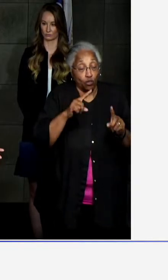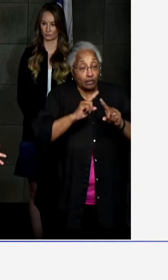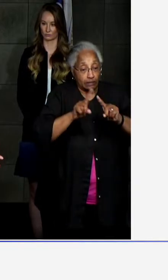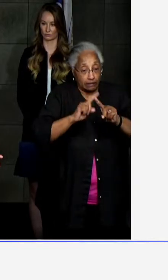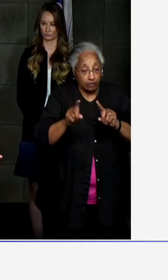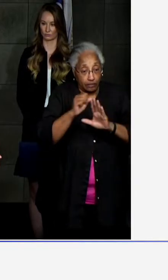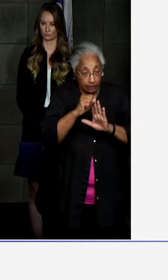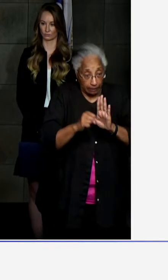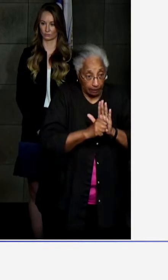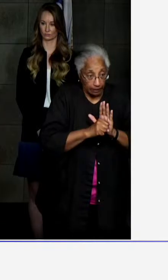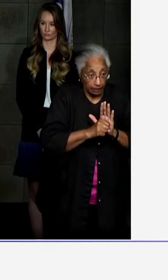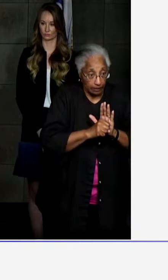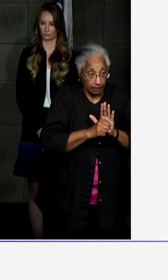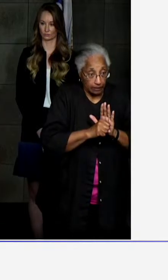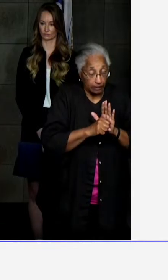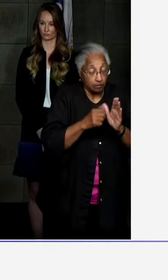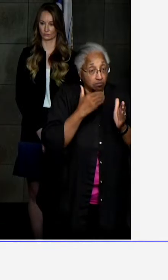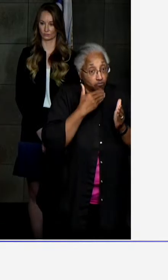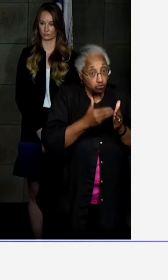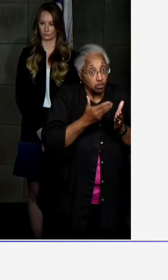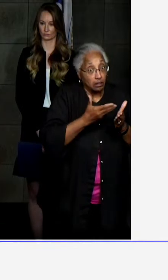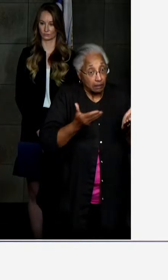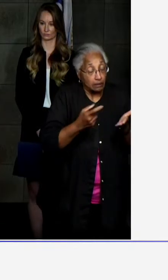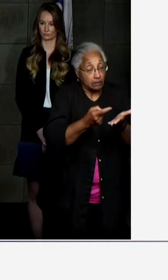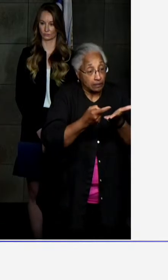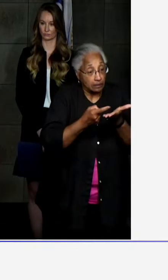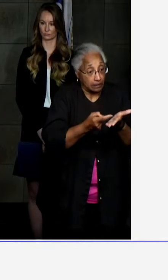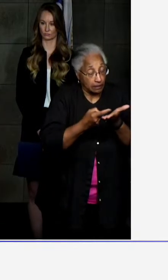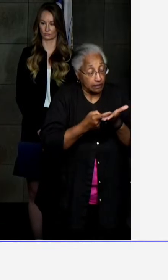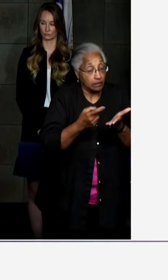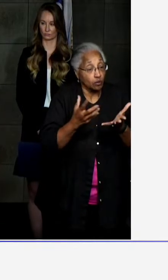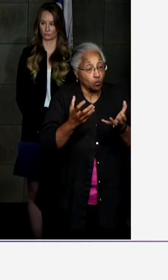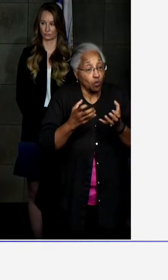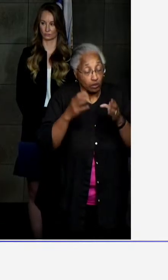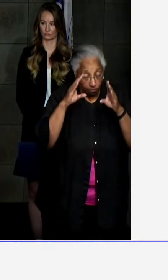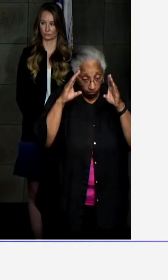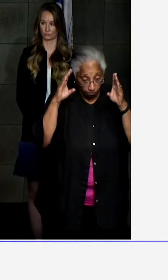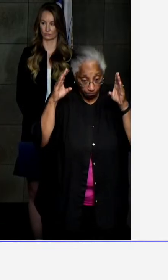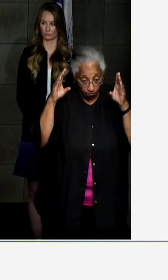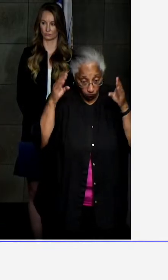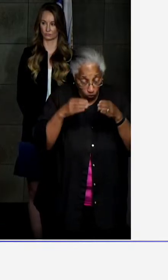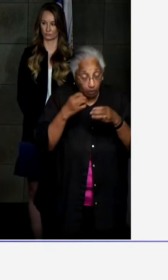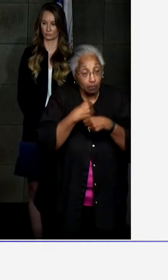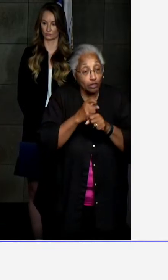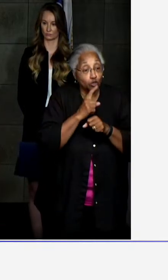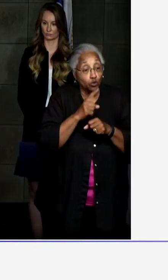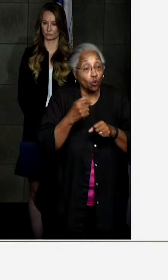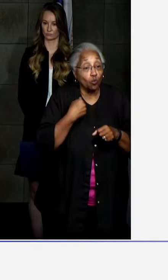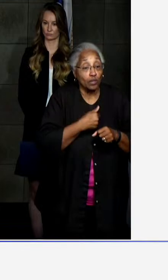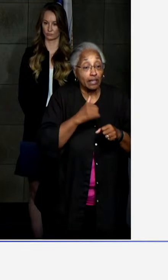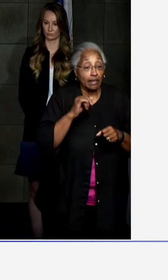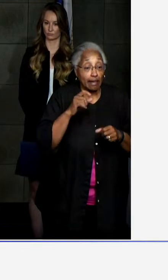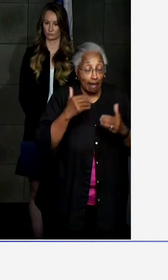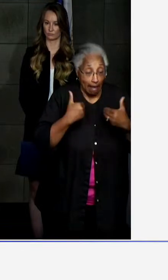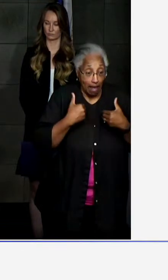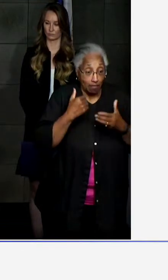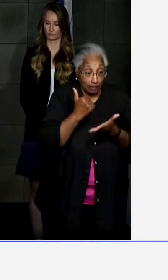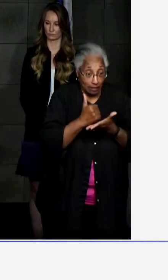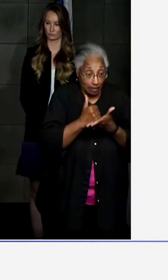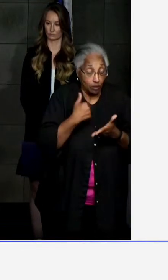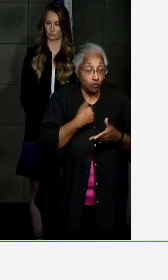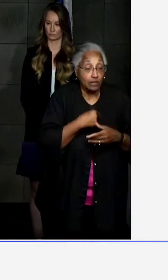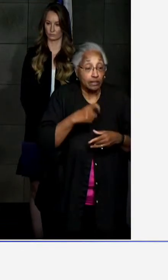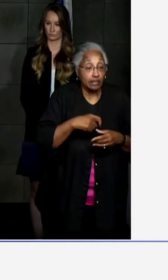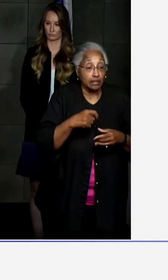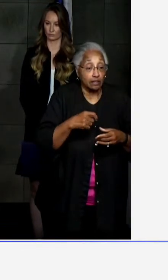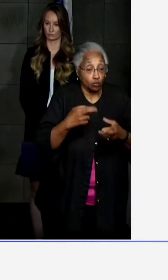you know, in theory is a good thing to be talking about. We want to make sure the resources are there though. And if the responsibility is going to come to the